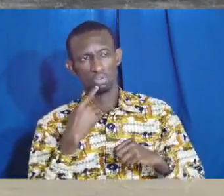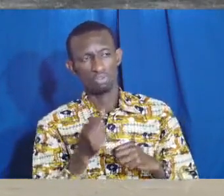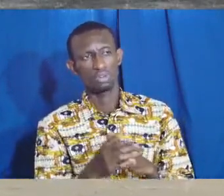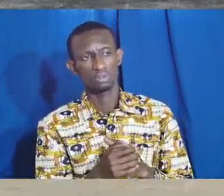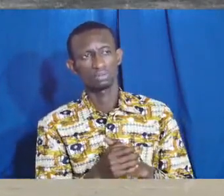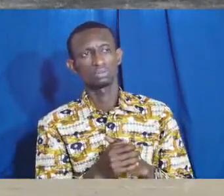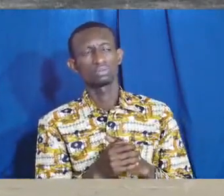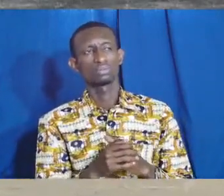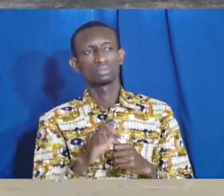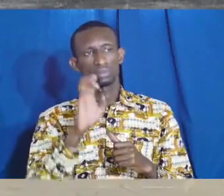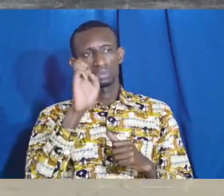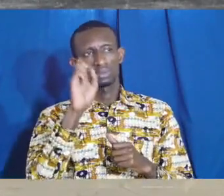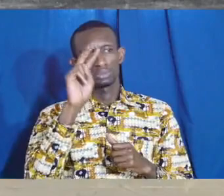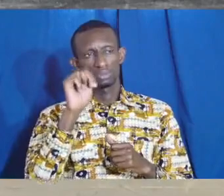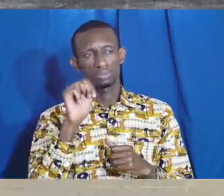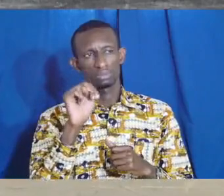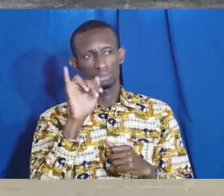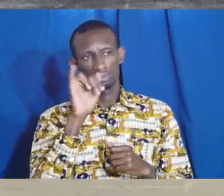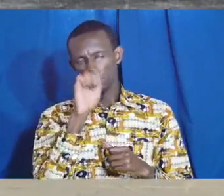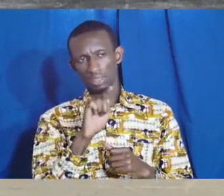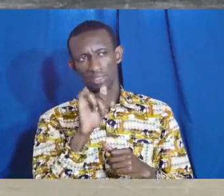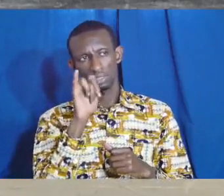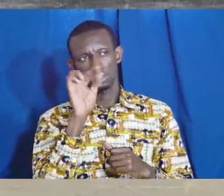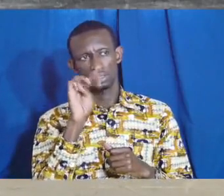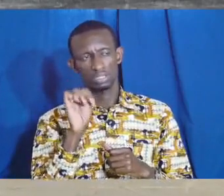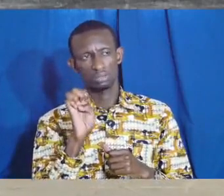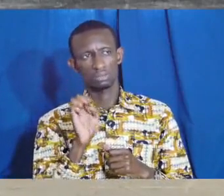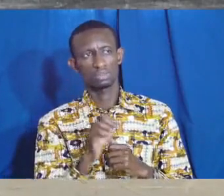are affected by temperature. Enzymes